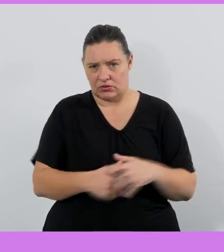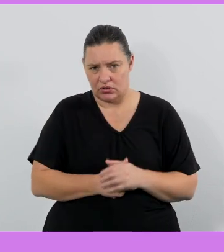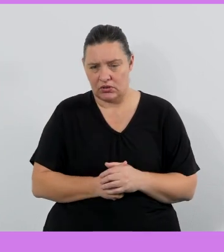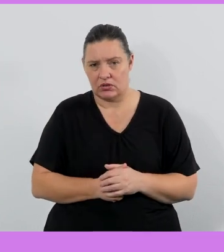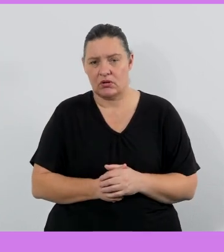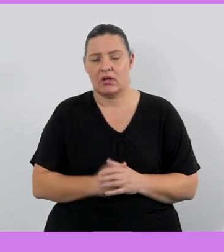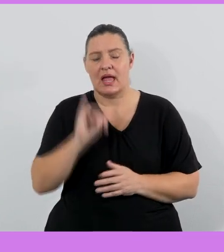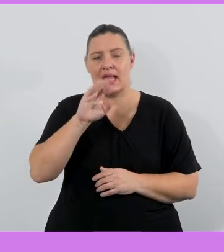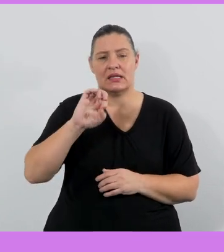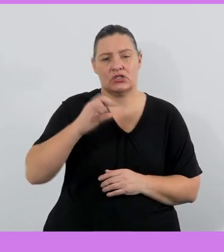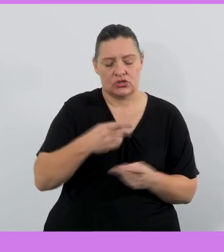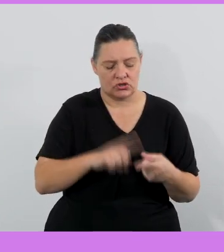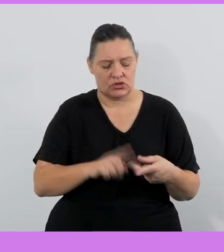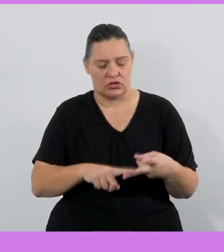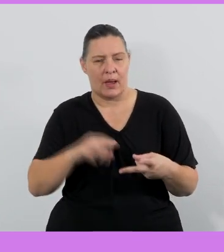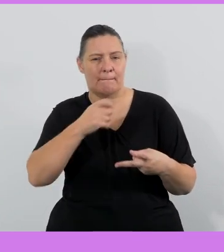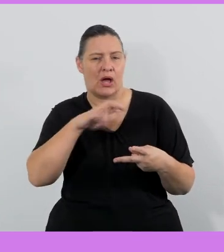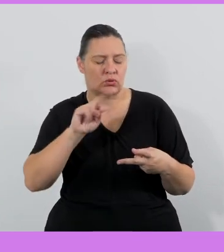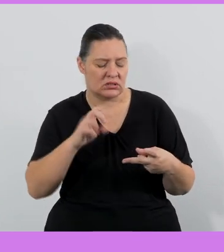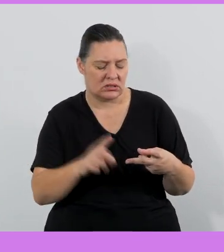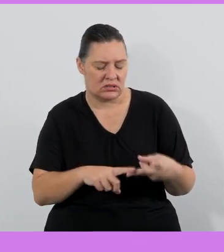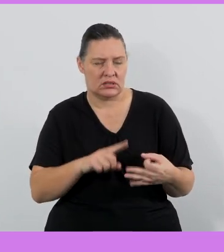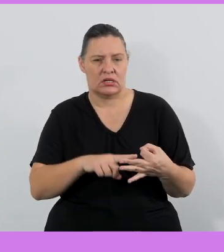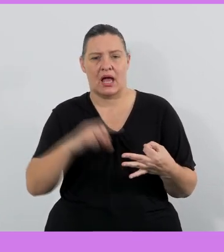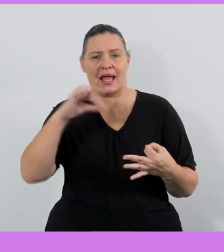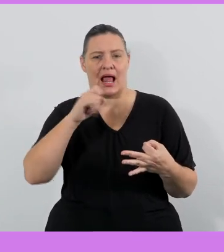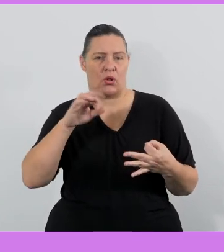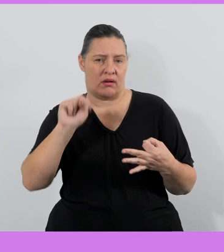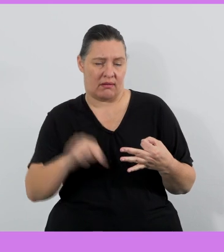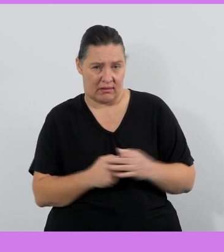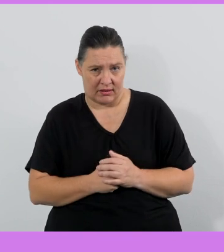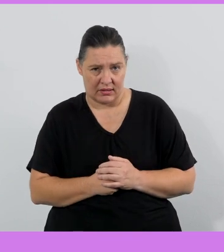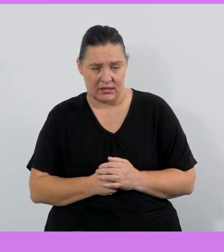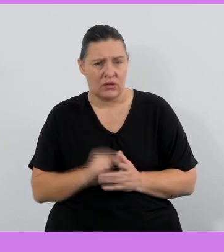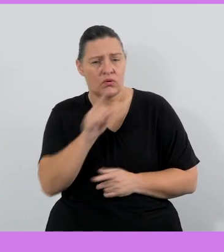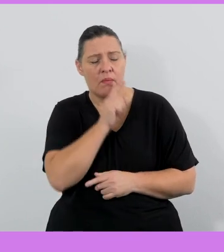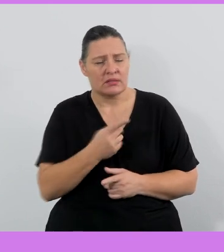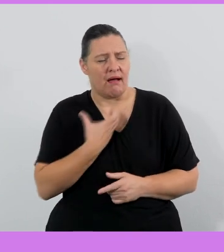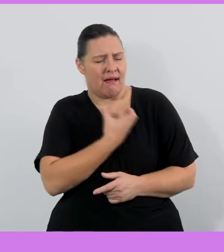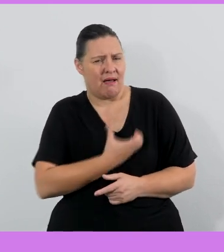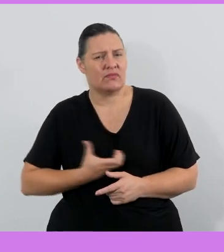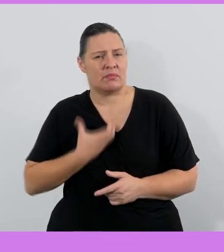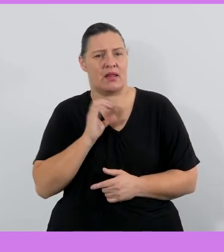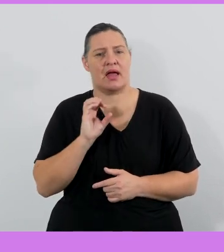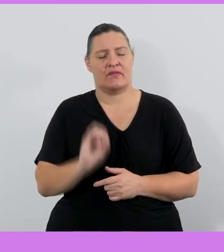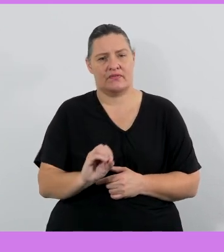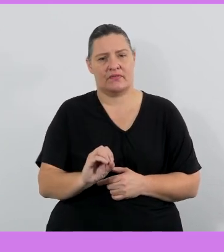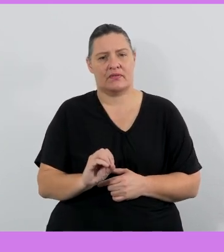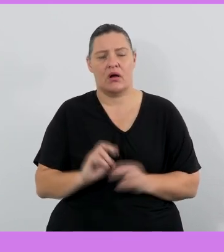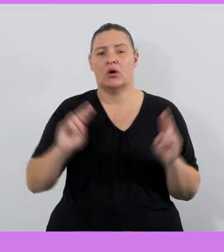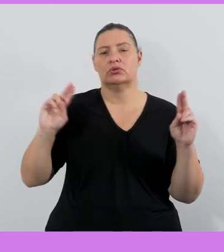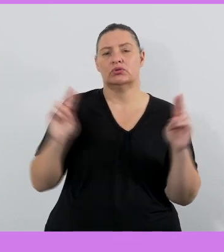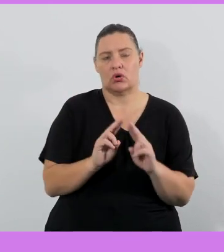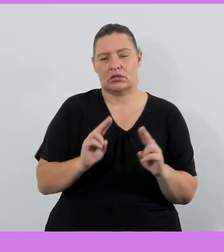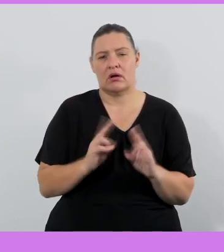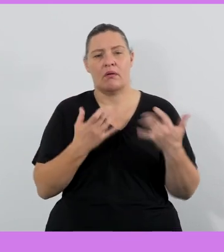example, inches, pounds, gallons, and so forth. Then I also would like you to be comfortable with the